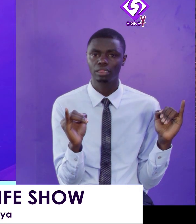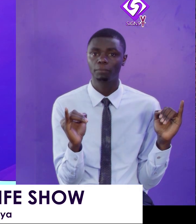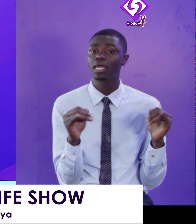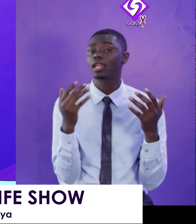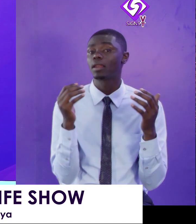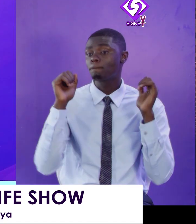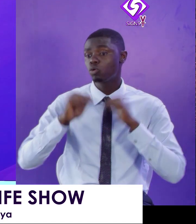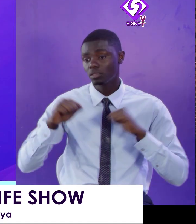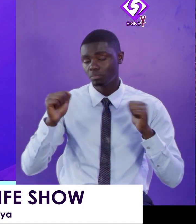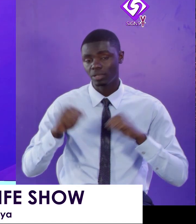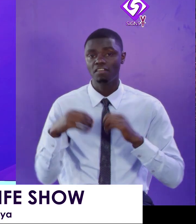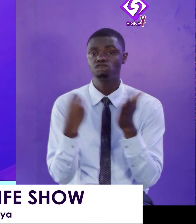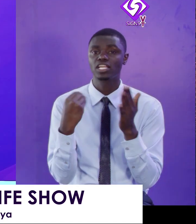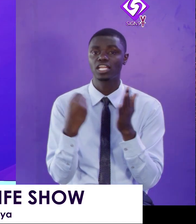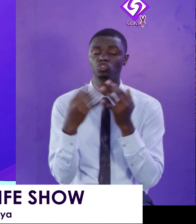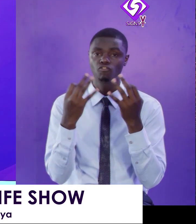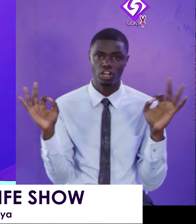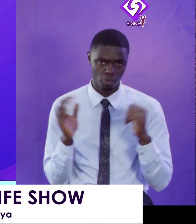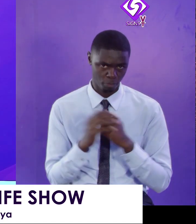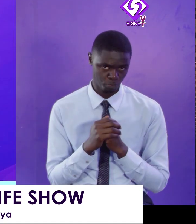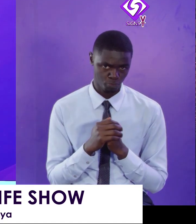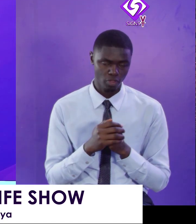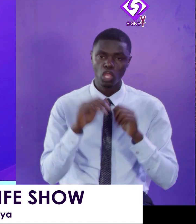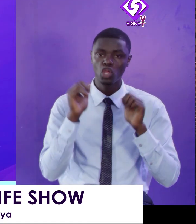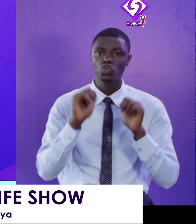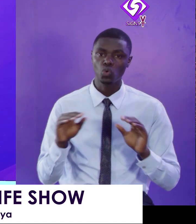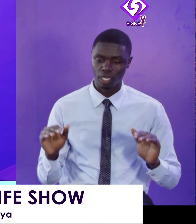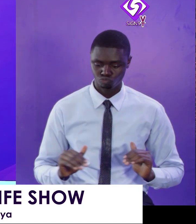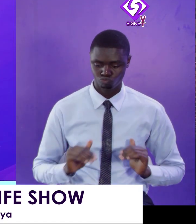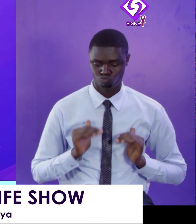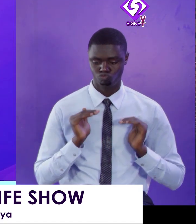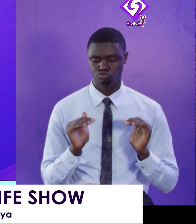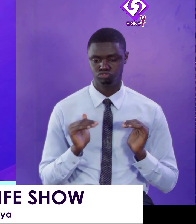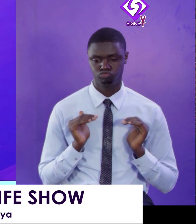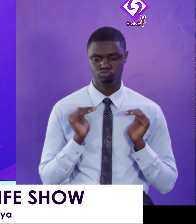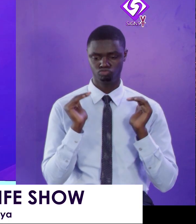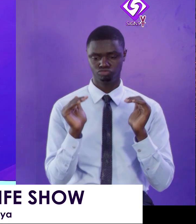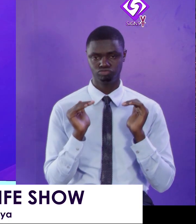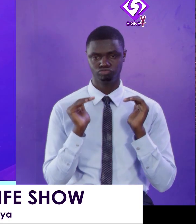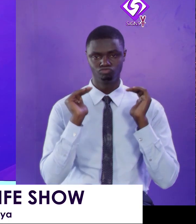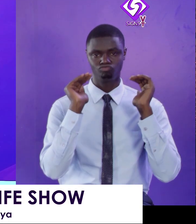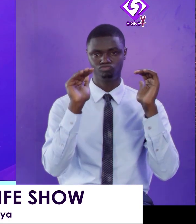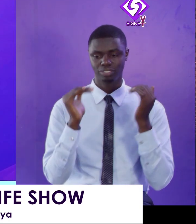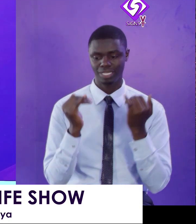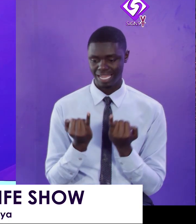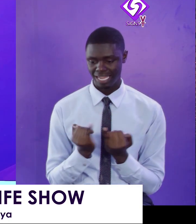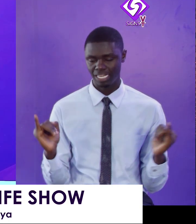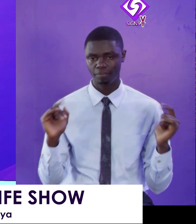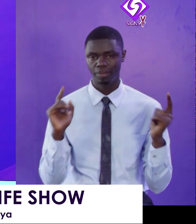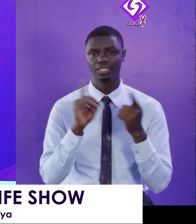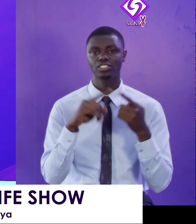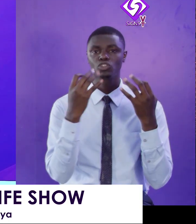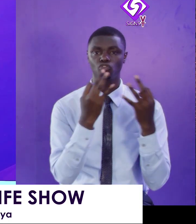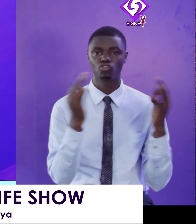financial freedom. Why not? You can move from the level of independence to freedom. That may be your goal